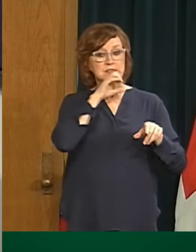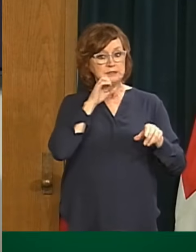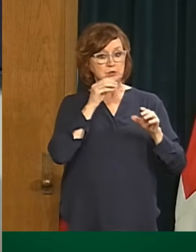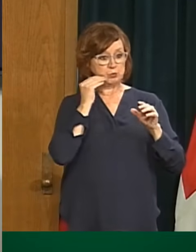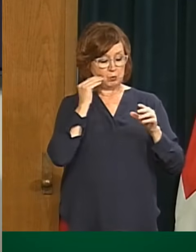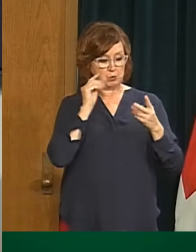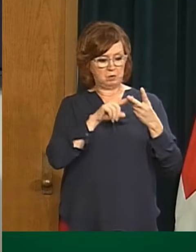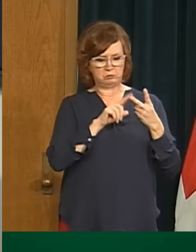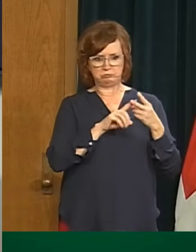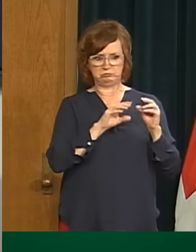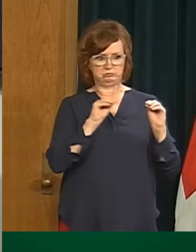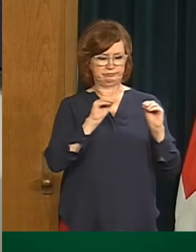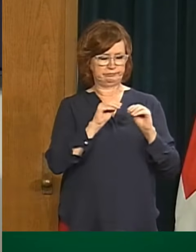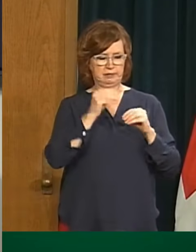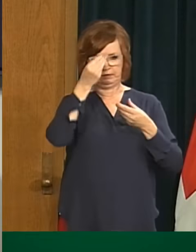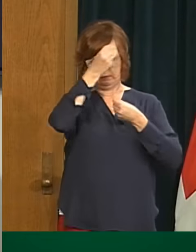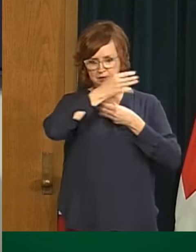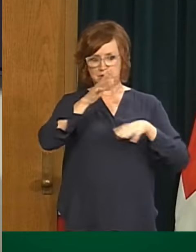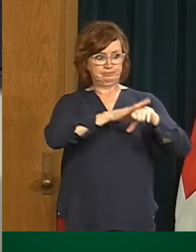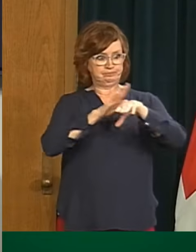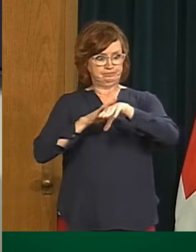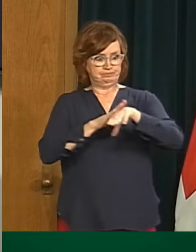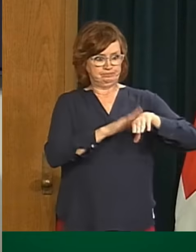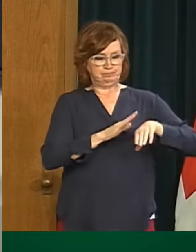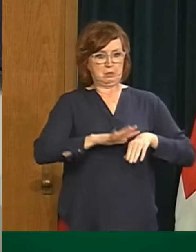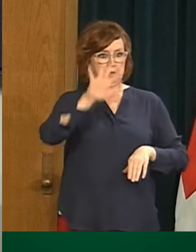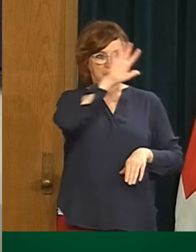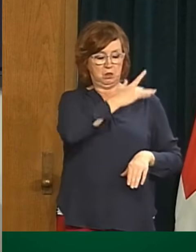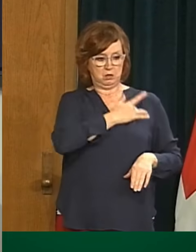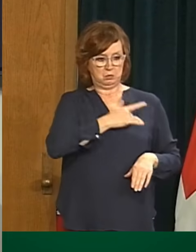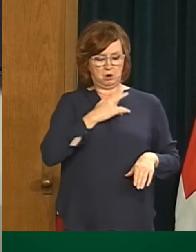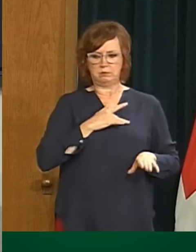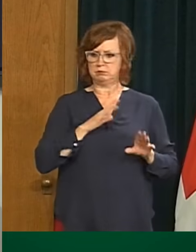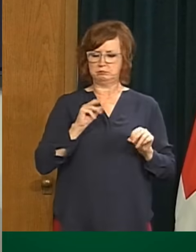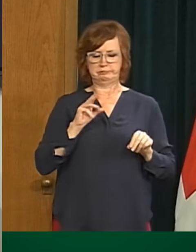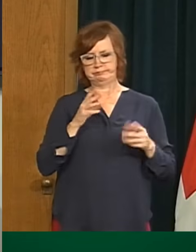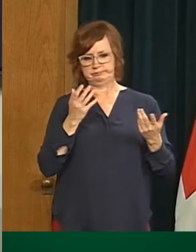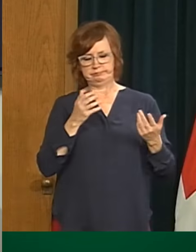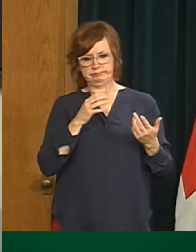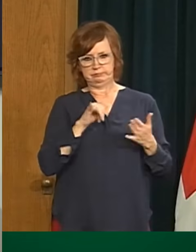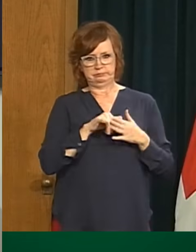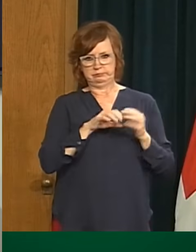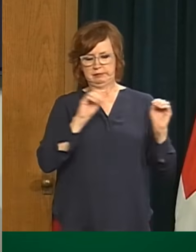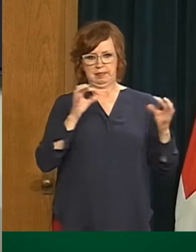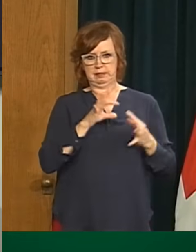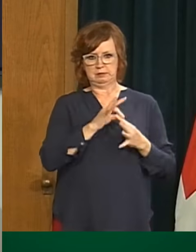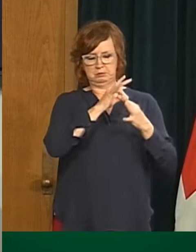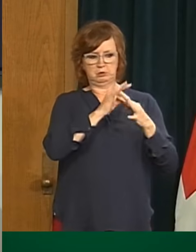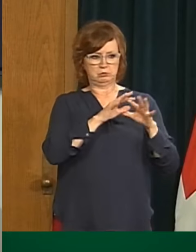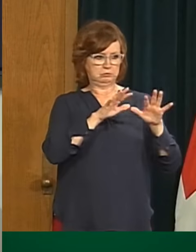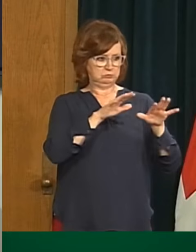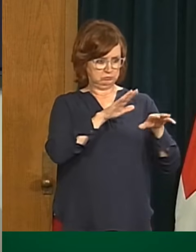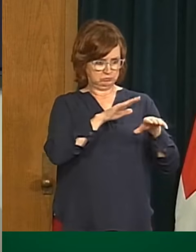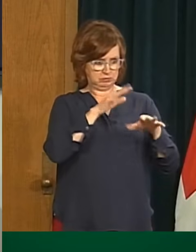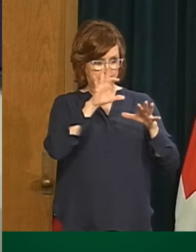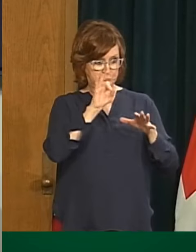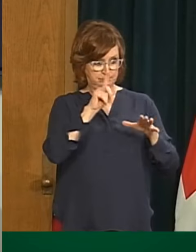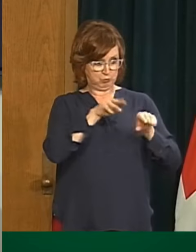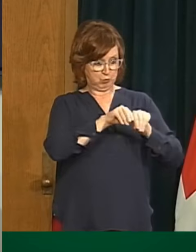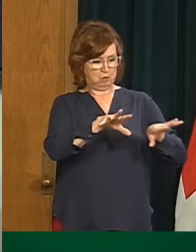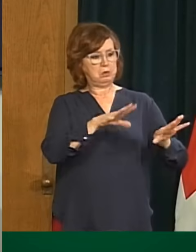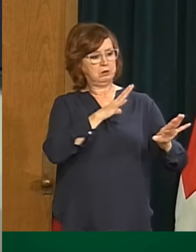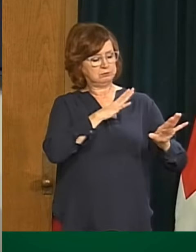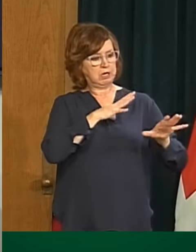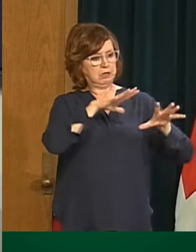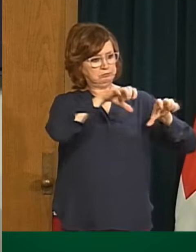provincial level. There's no public notices. People on the ground just do that work each and every day and close down the facility. And that's the number one issue you've got to remember is, from a